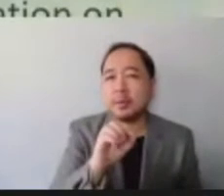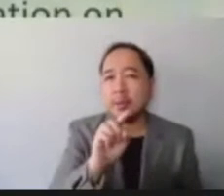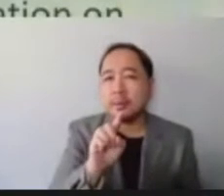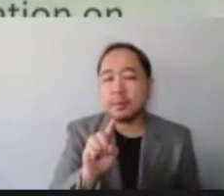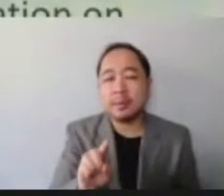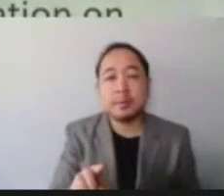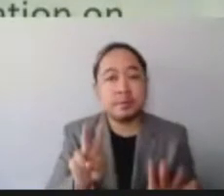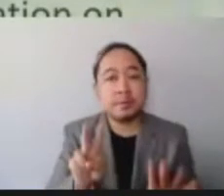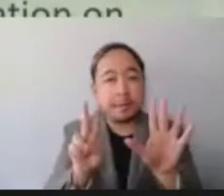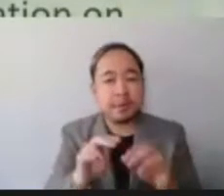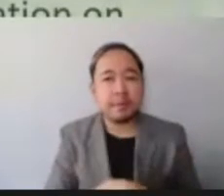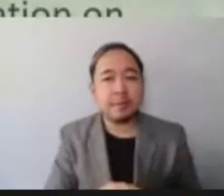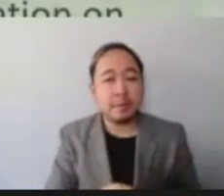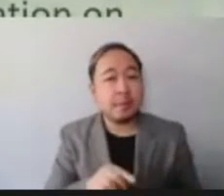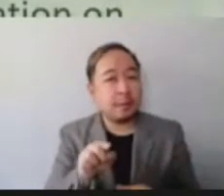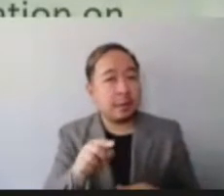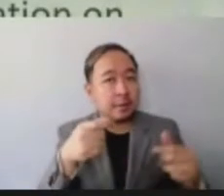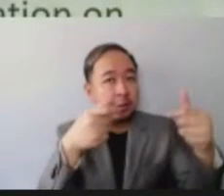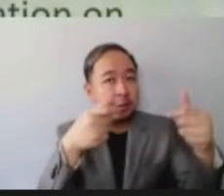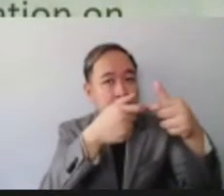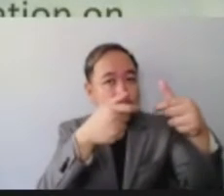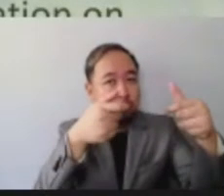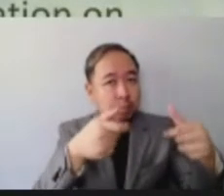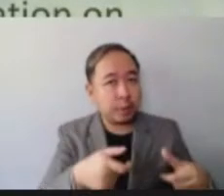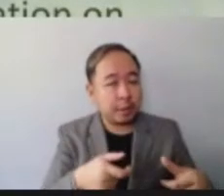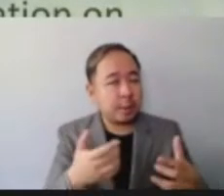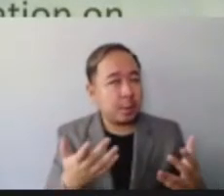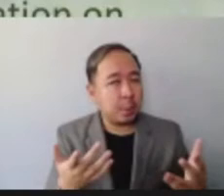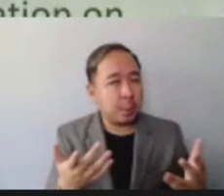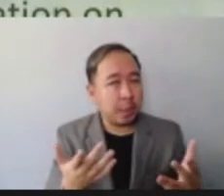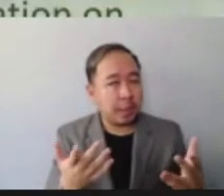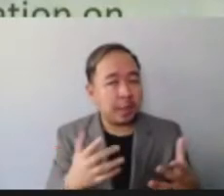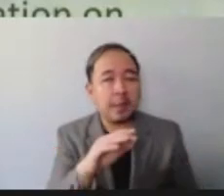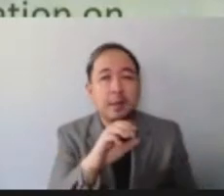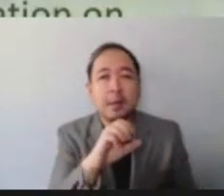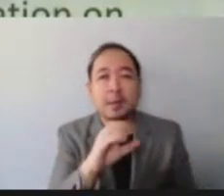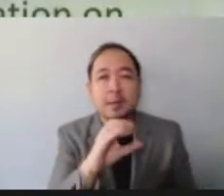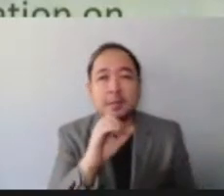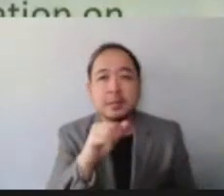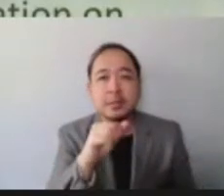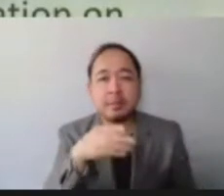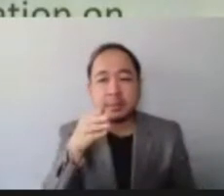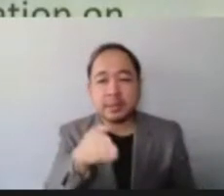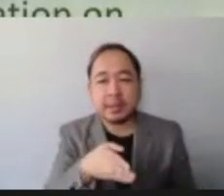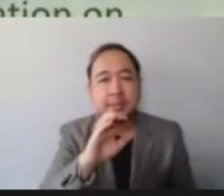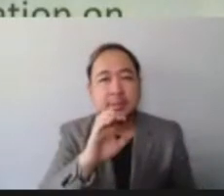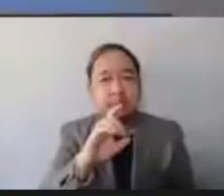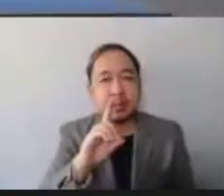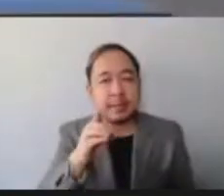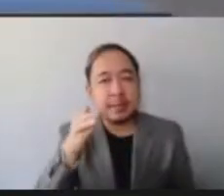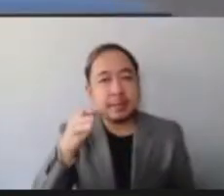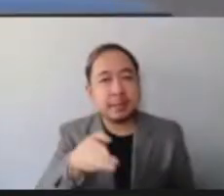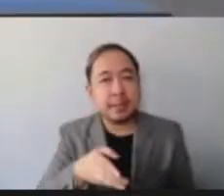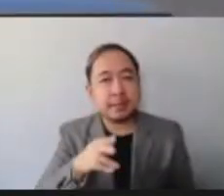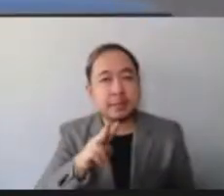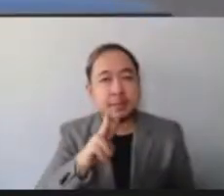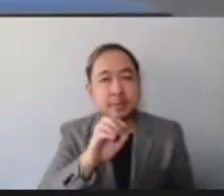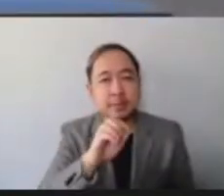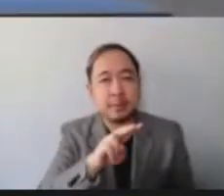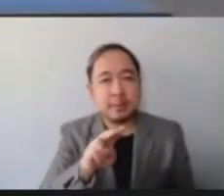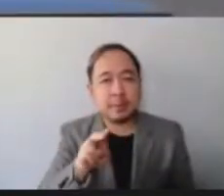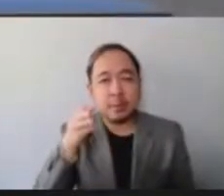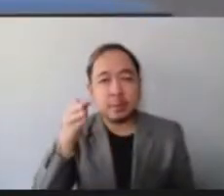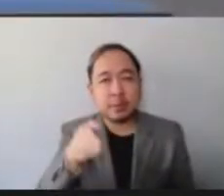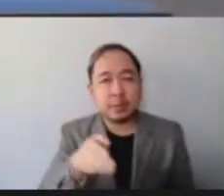the document pertinent to this agenda item is ascaps slash CED slash 2022 slash